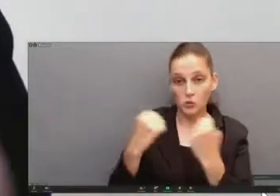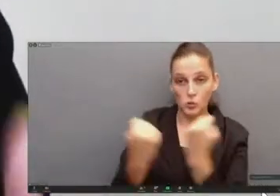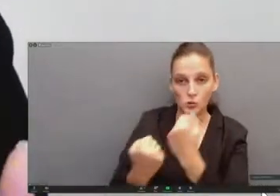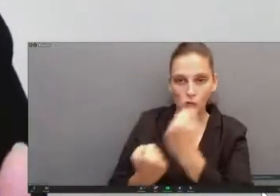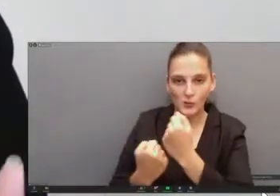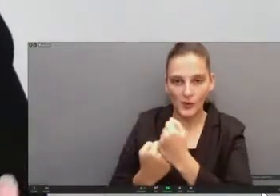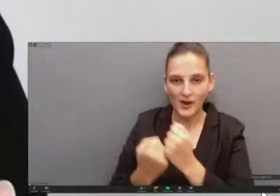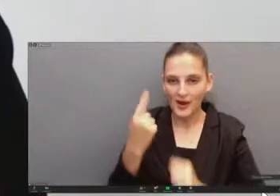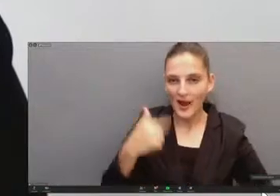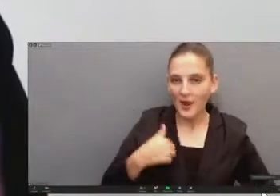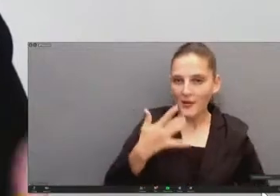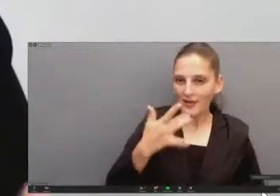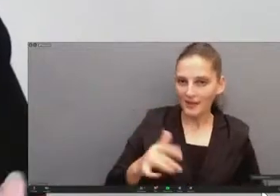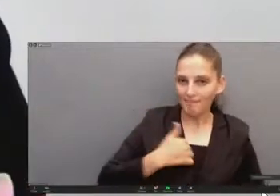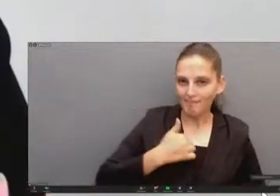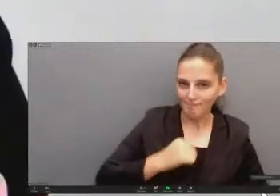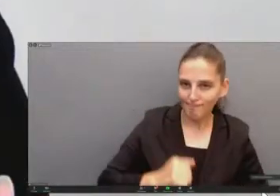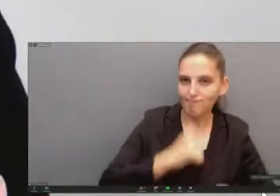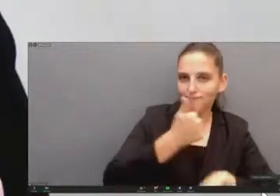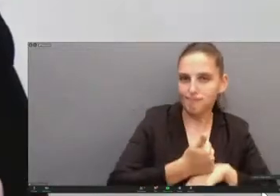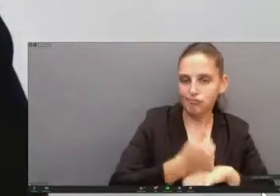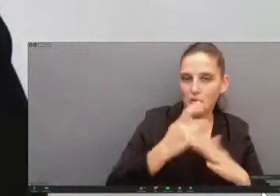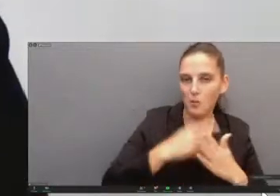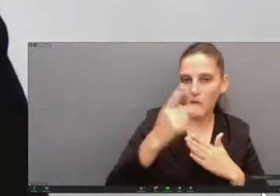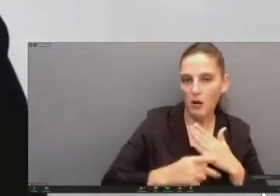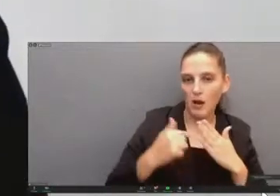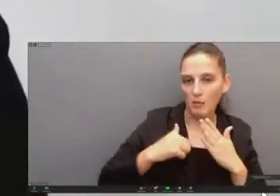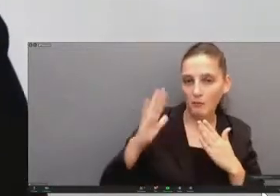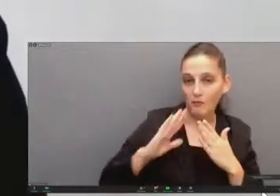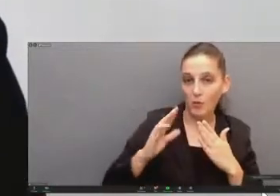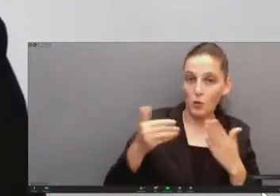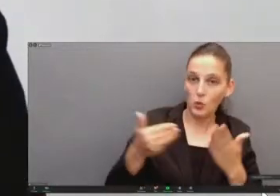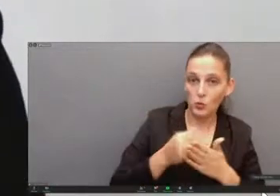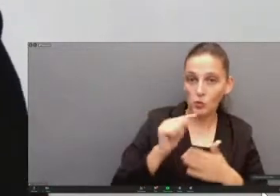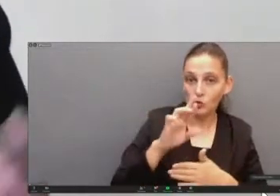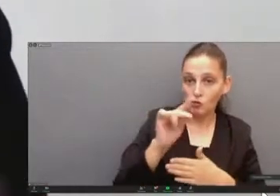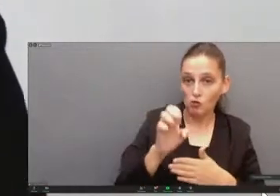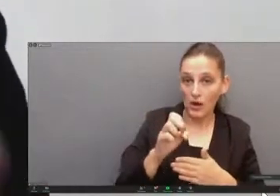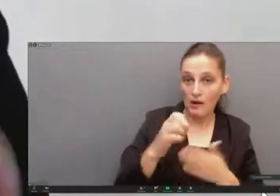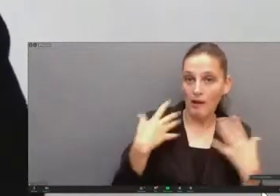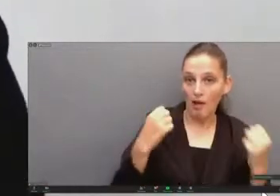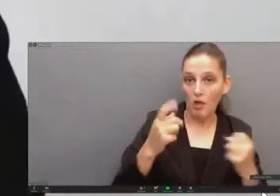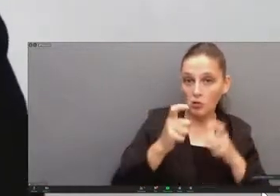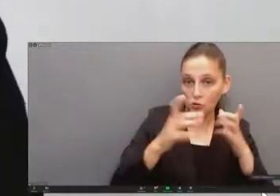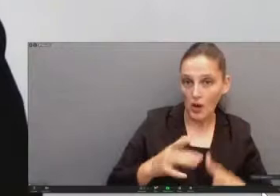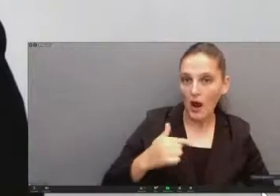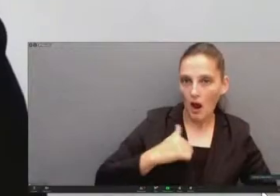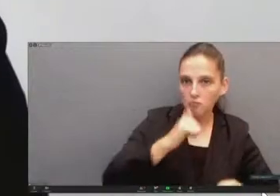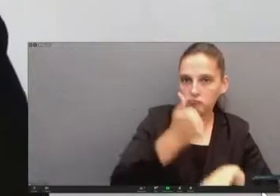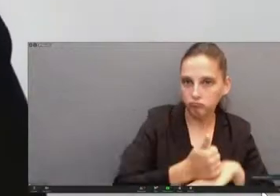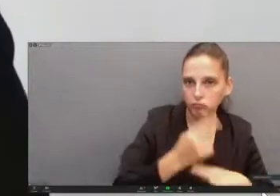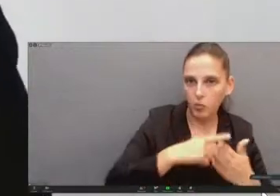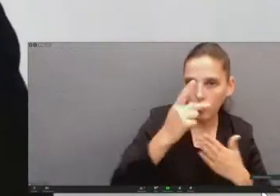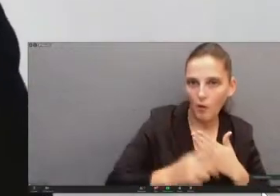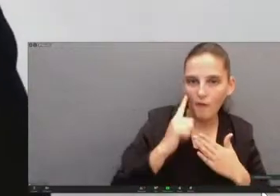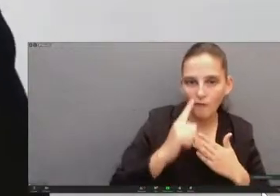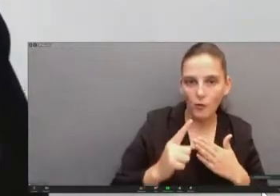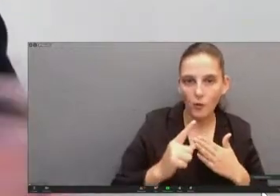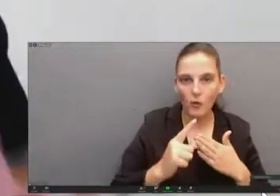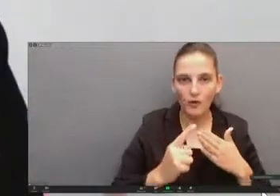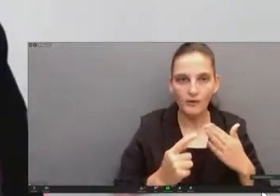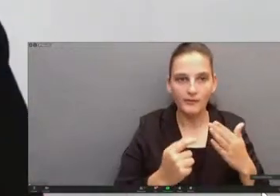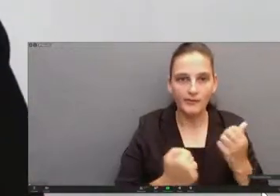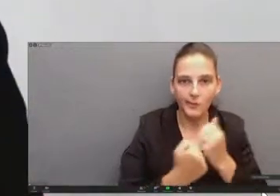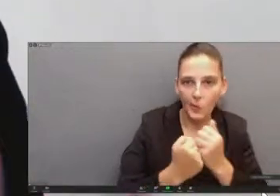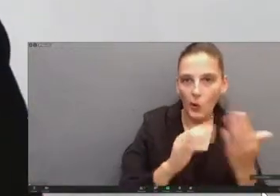able to implement a program when I was the Detroit Health Director that actually did this exact thing, which was build a social support community for pregnant mothers. And